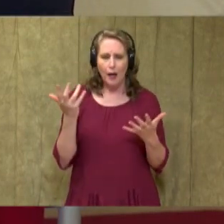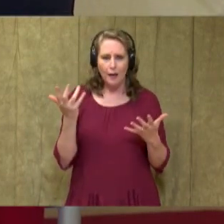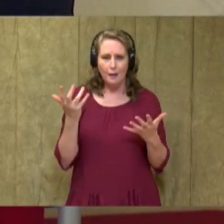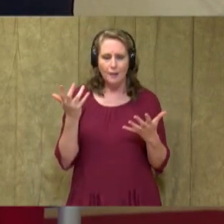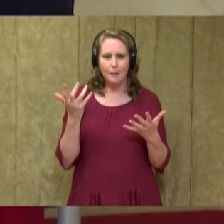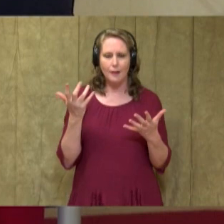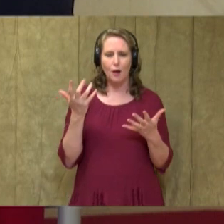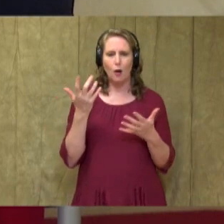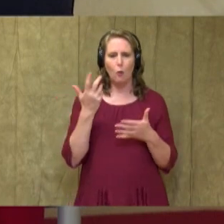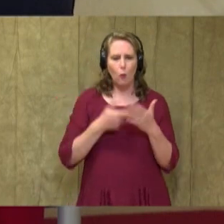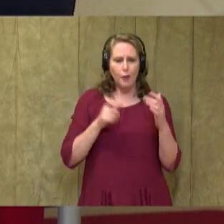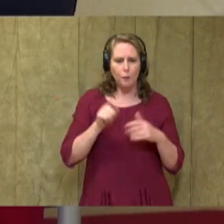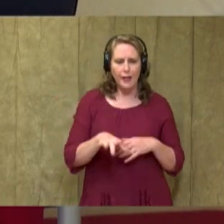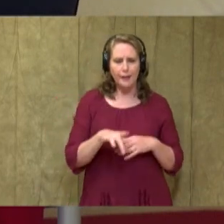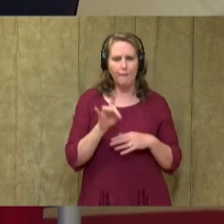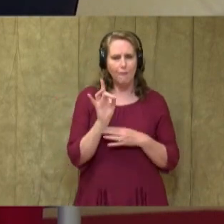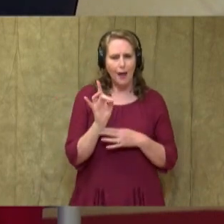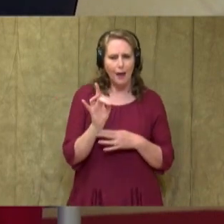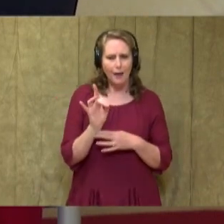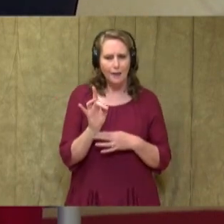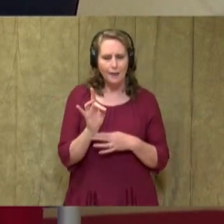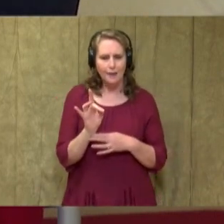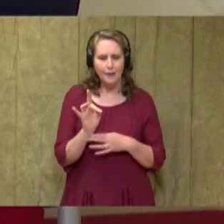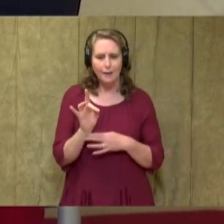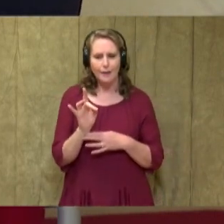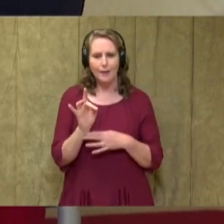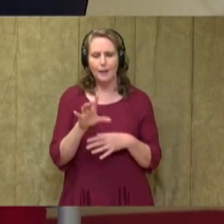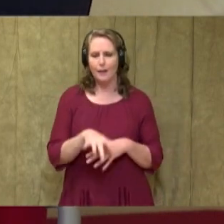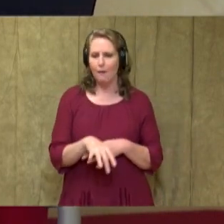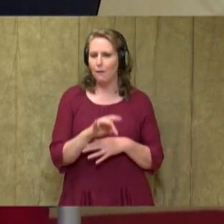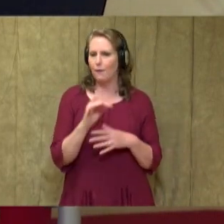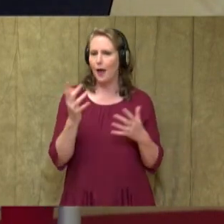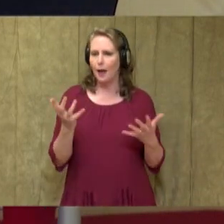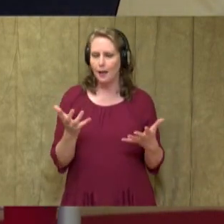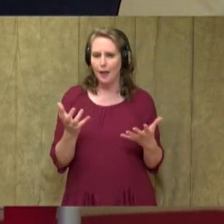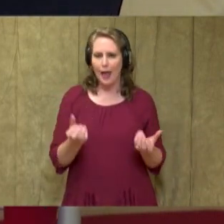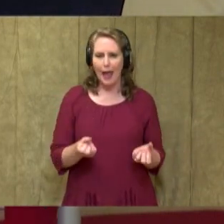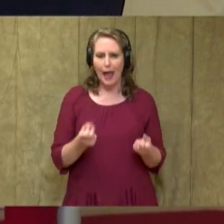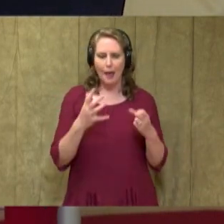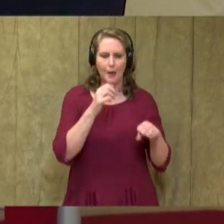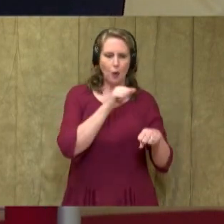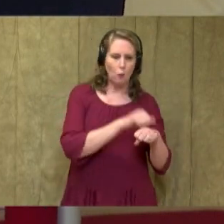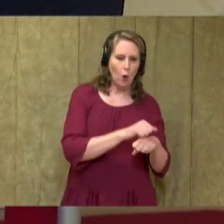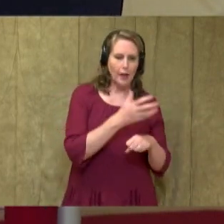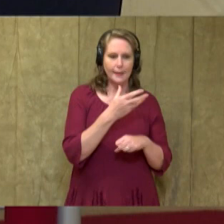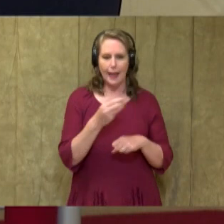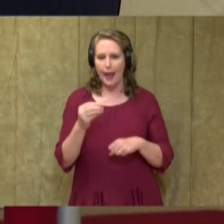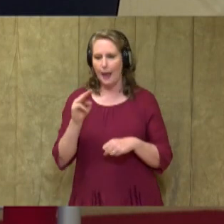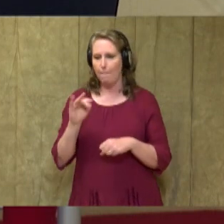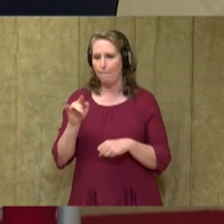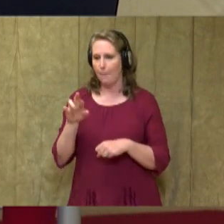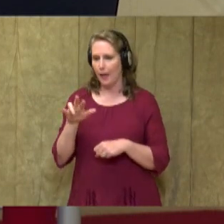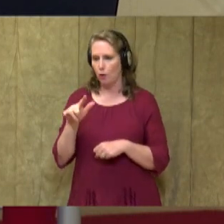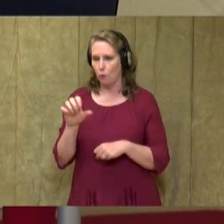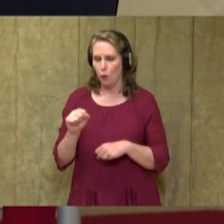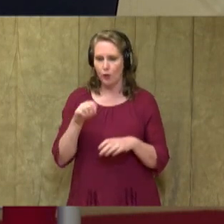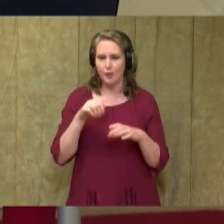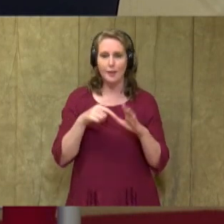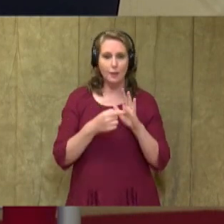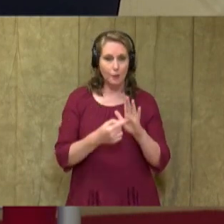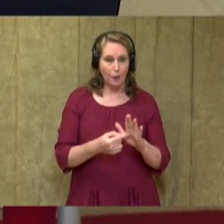What do we want to find out? We want to find out the total number of rocks and minerals in the